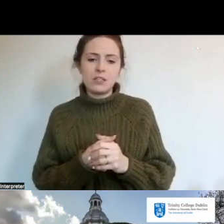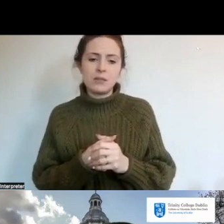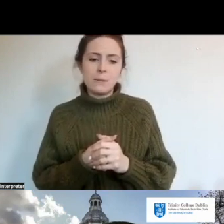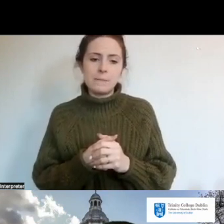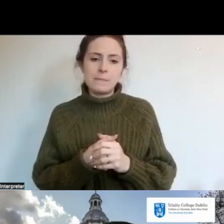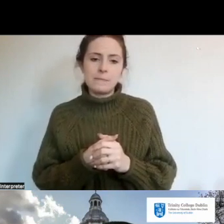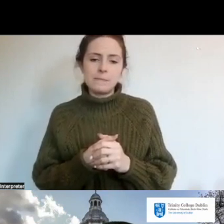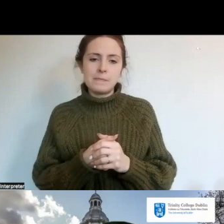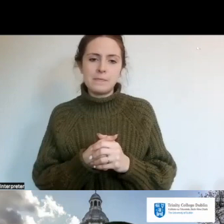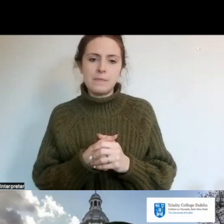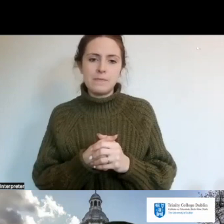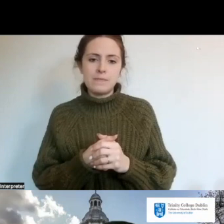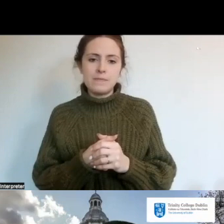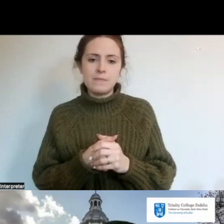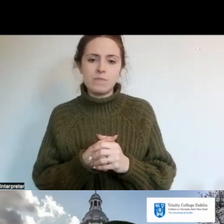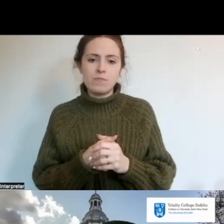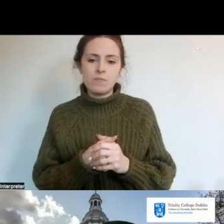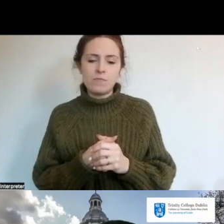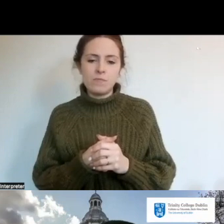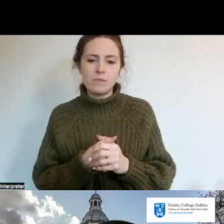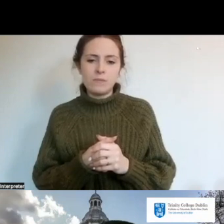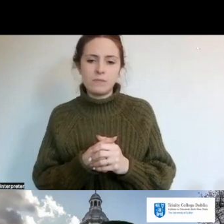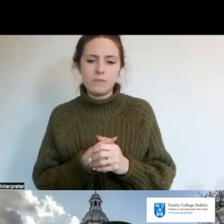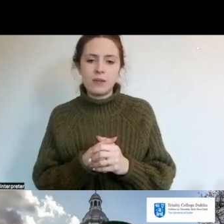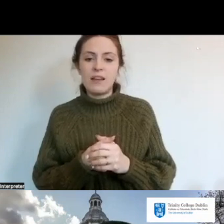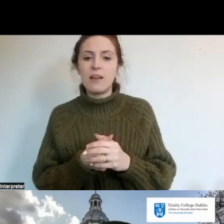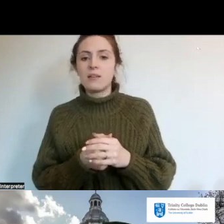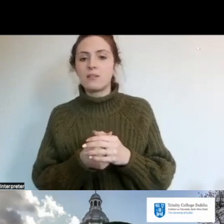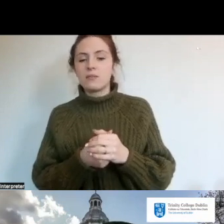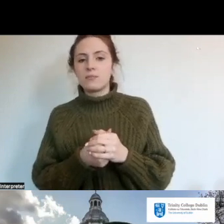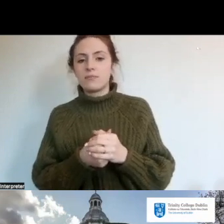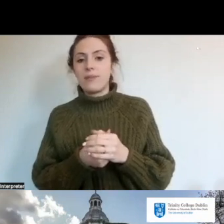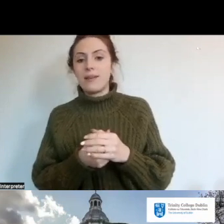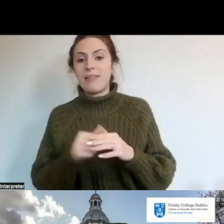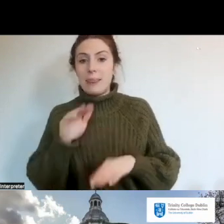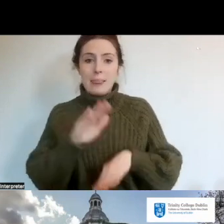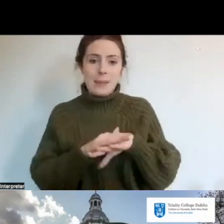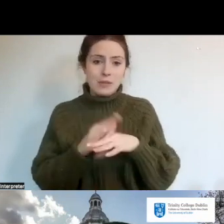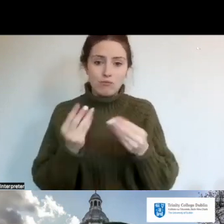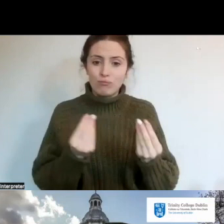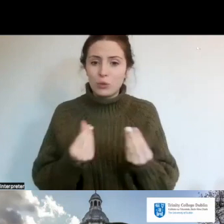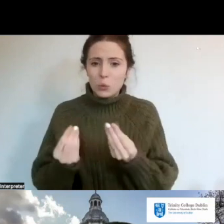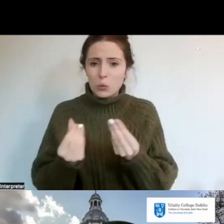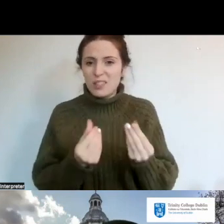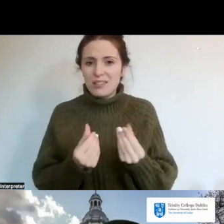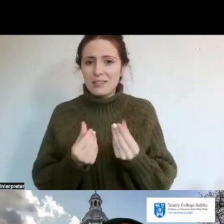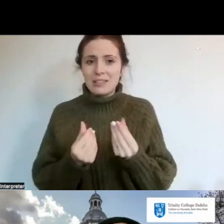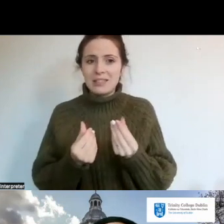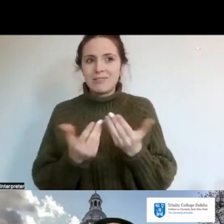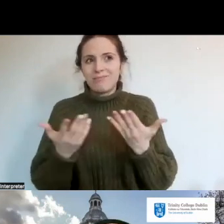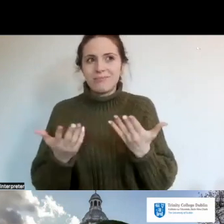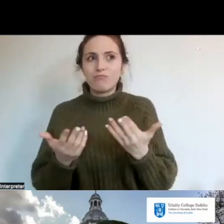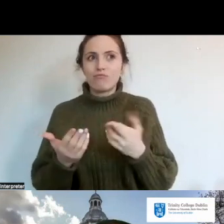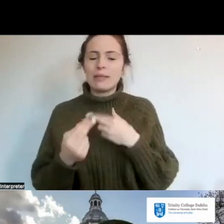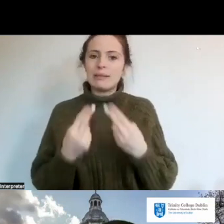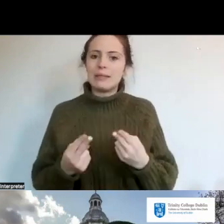best matched the need in the context of limited resources was creating essentially nursing homes for people with intellectual